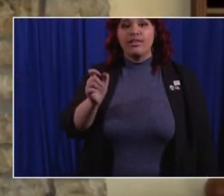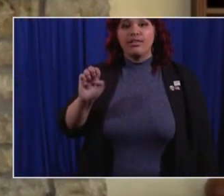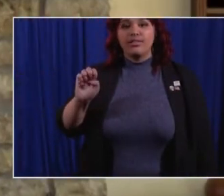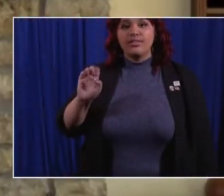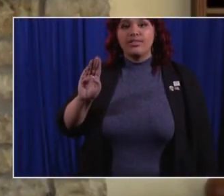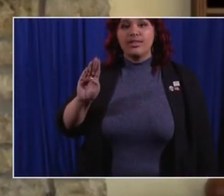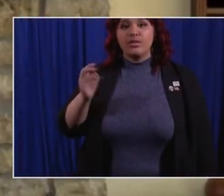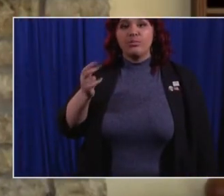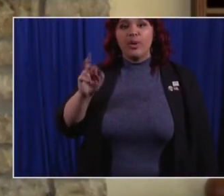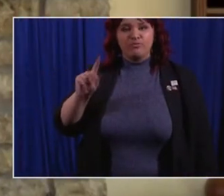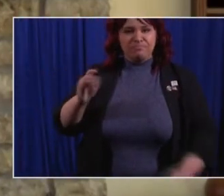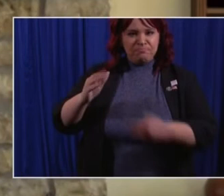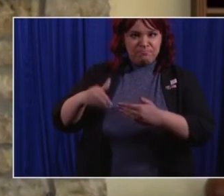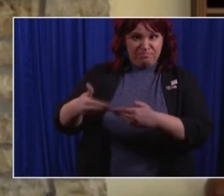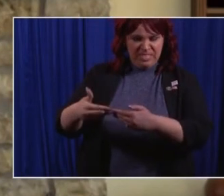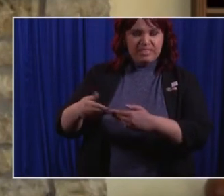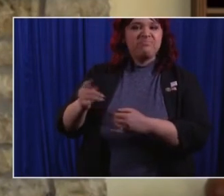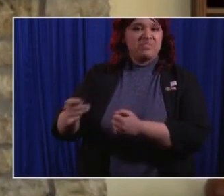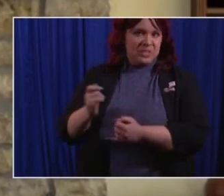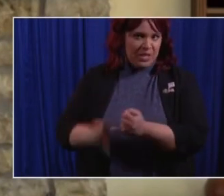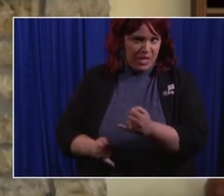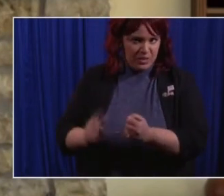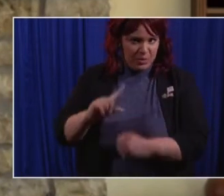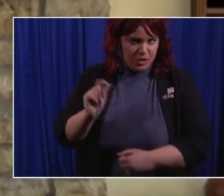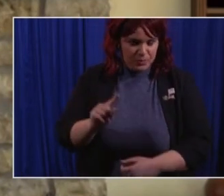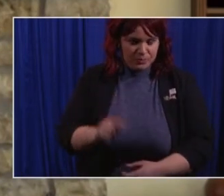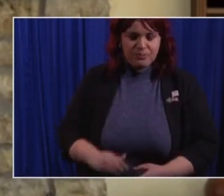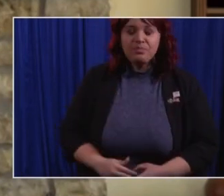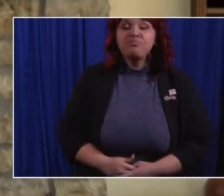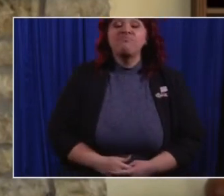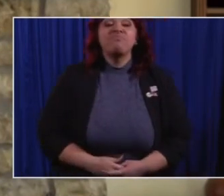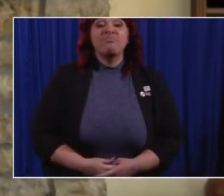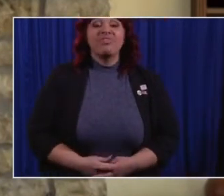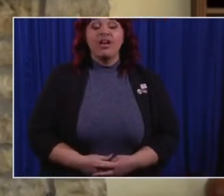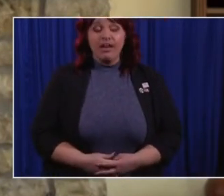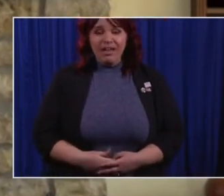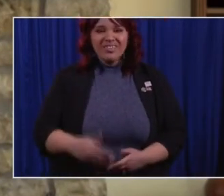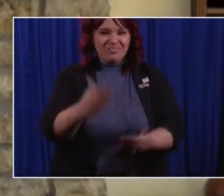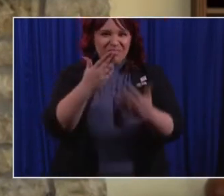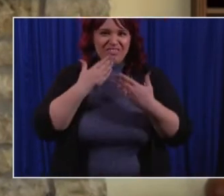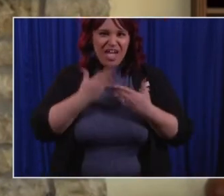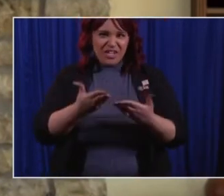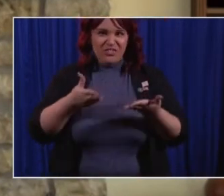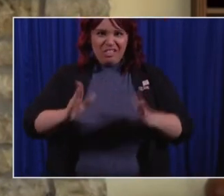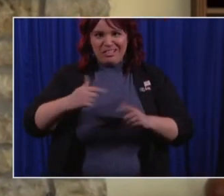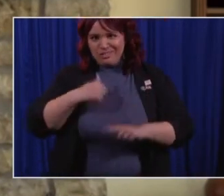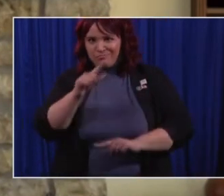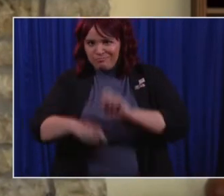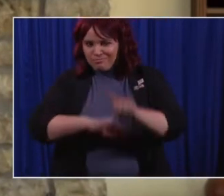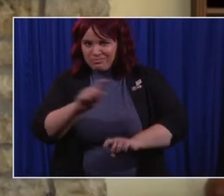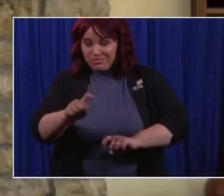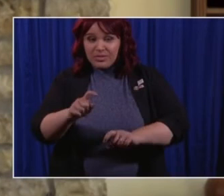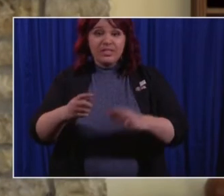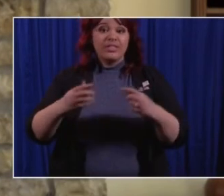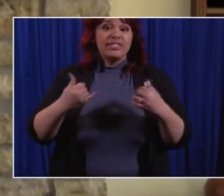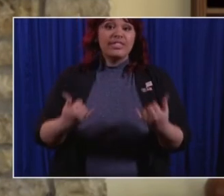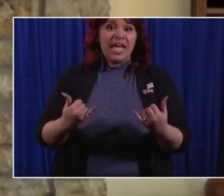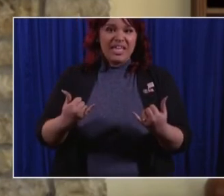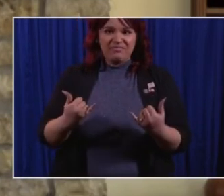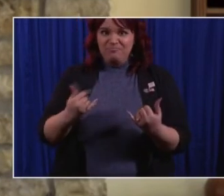Good afternoon, Governor. Thanks for having us. This is a question for you and Dr. Vanderhoff. In the states of the